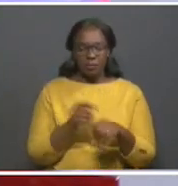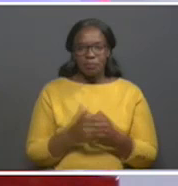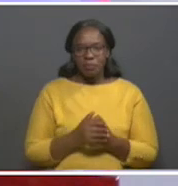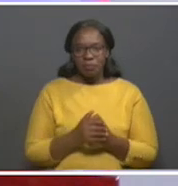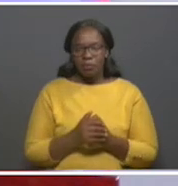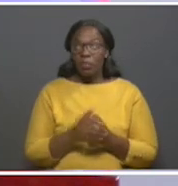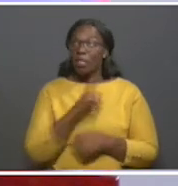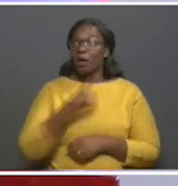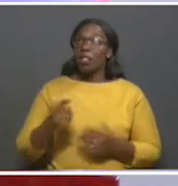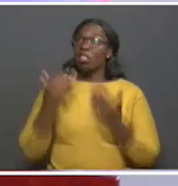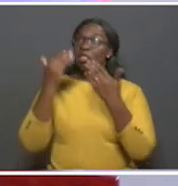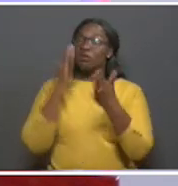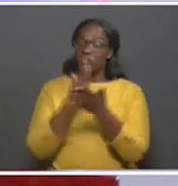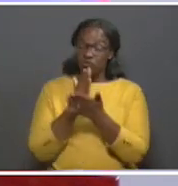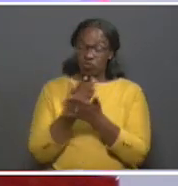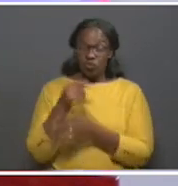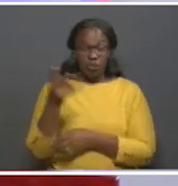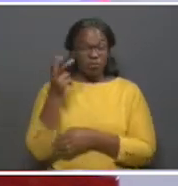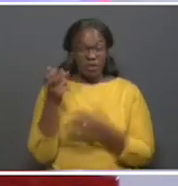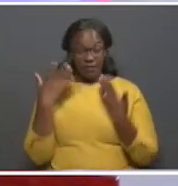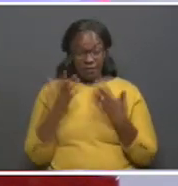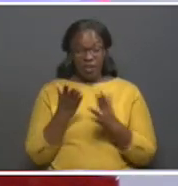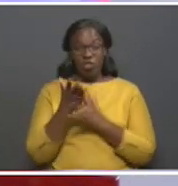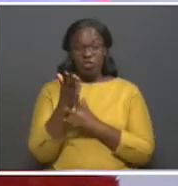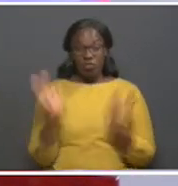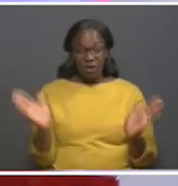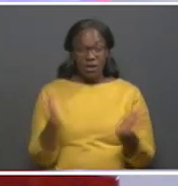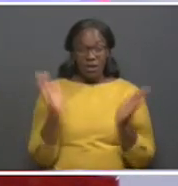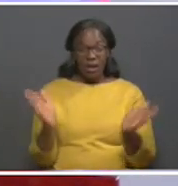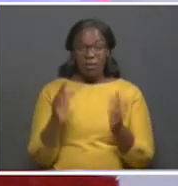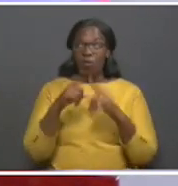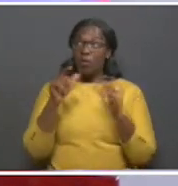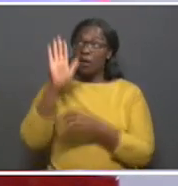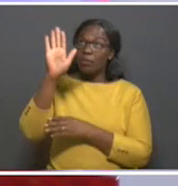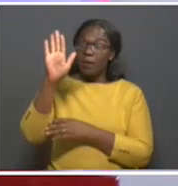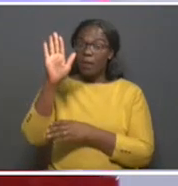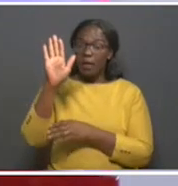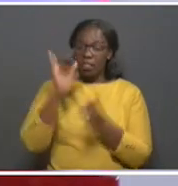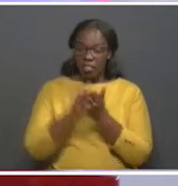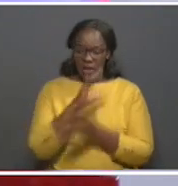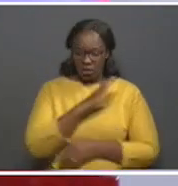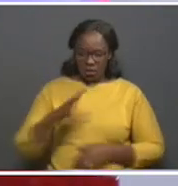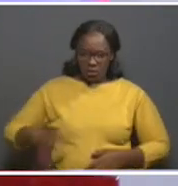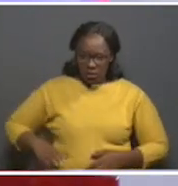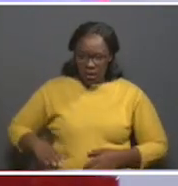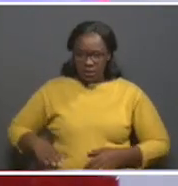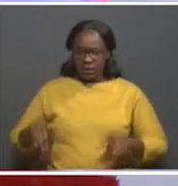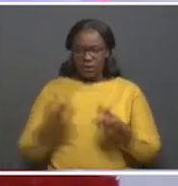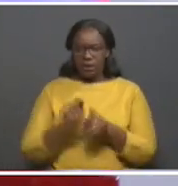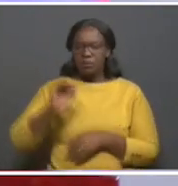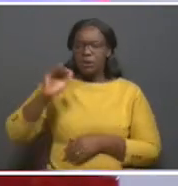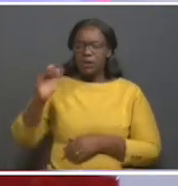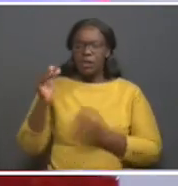thank you that as we've heard again through the encouragement of your word, that Christ is our city